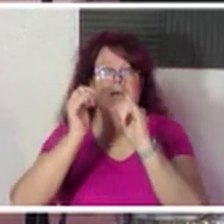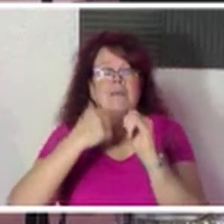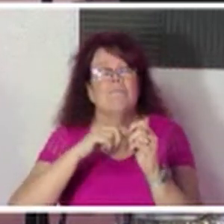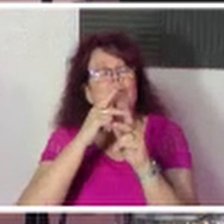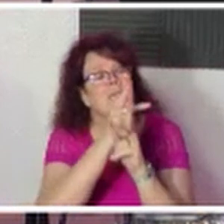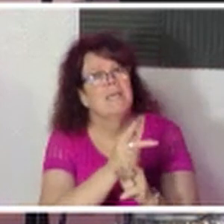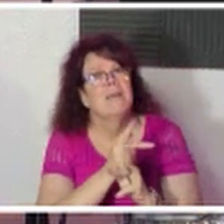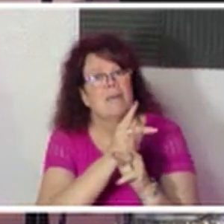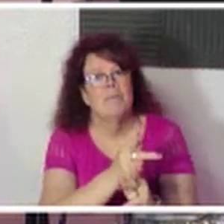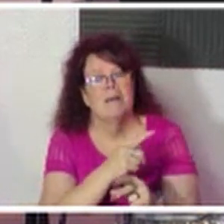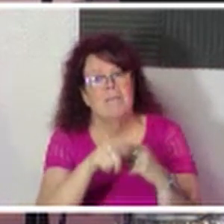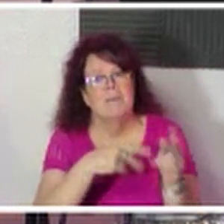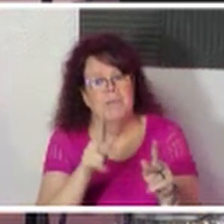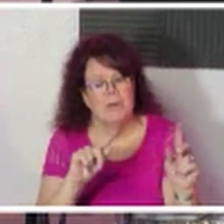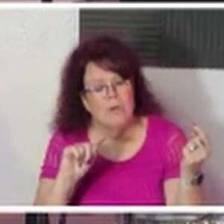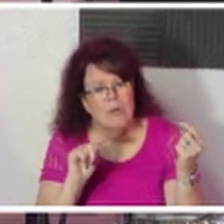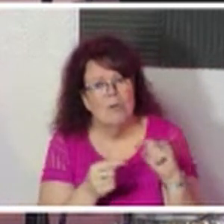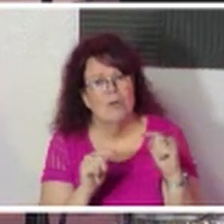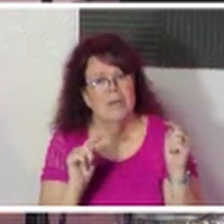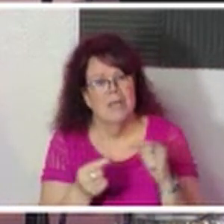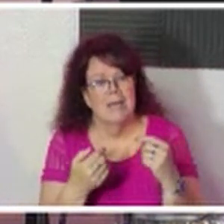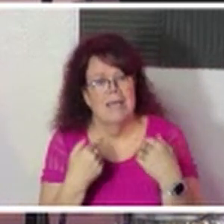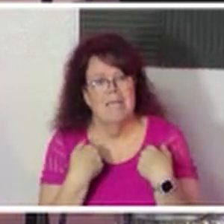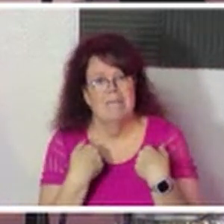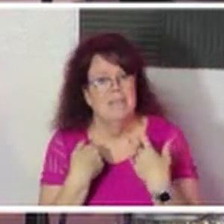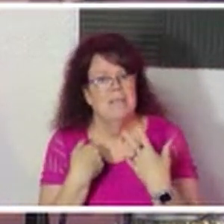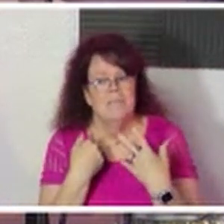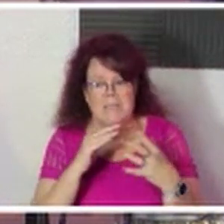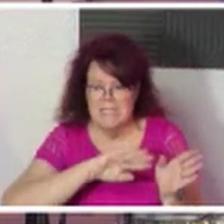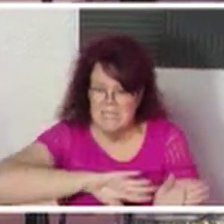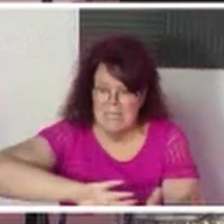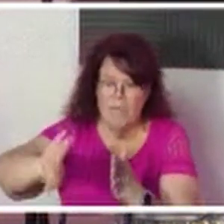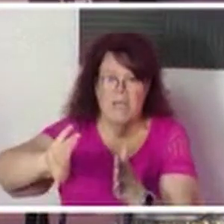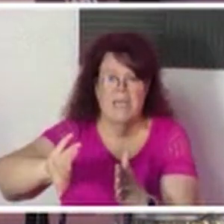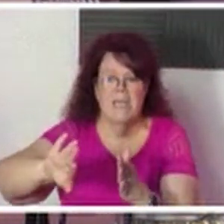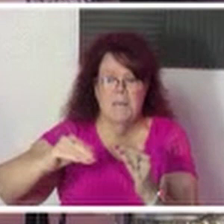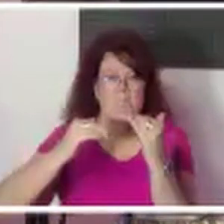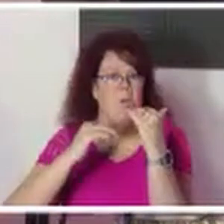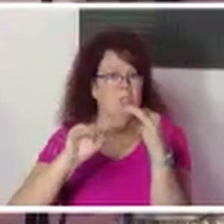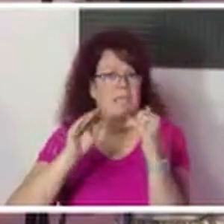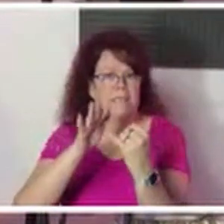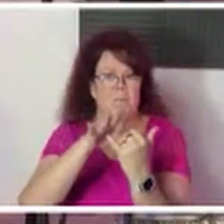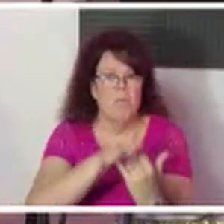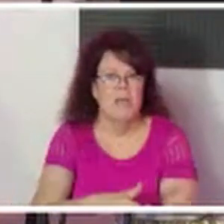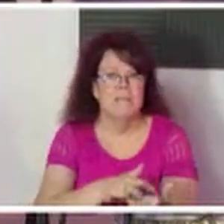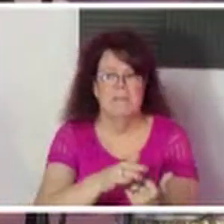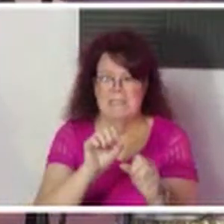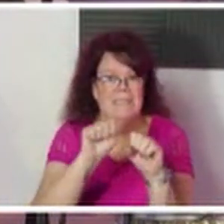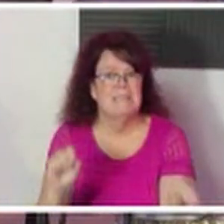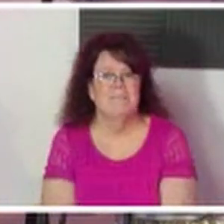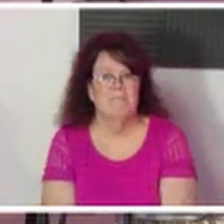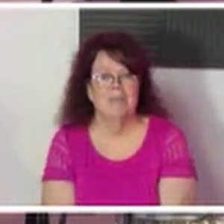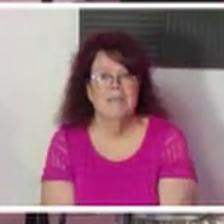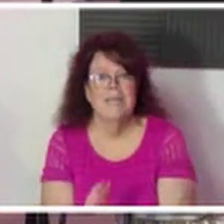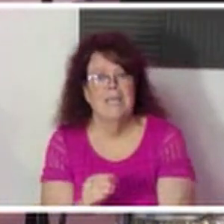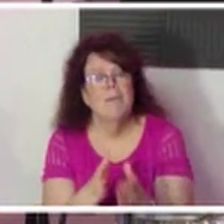care about those who are hurting and who have been pushed away and marginalized by the system.